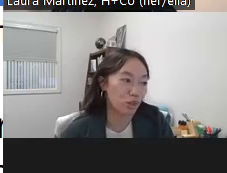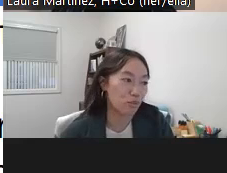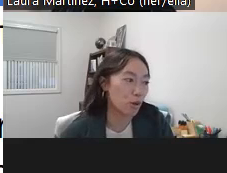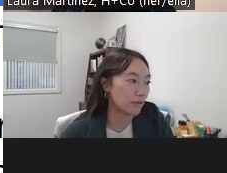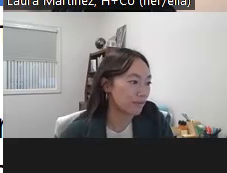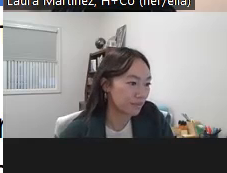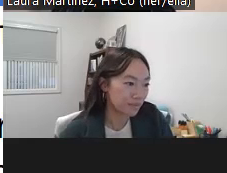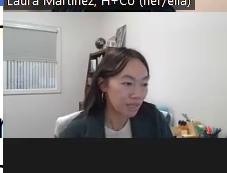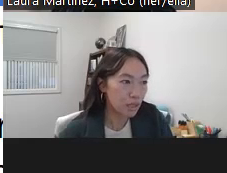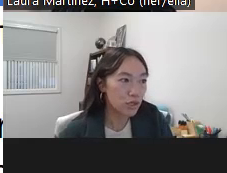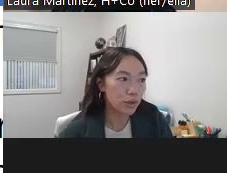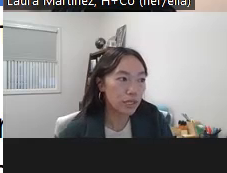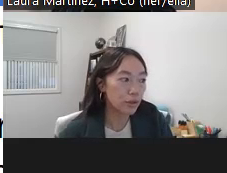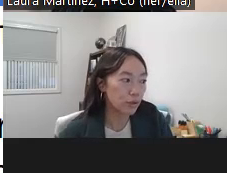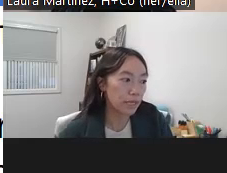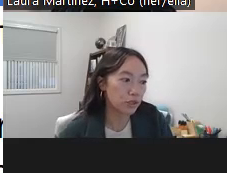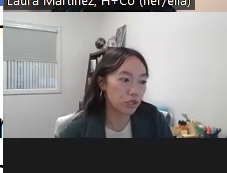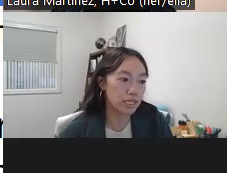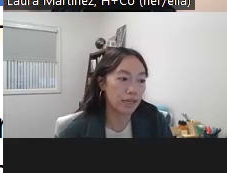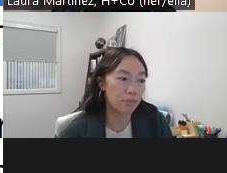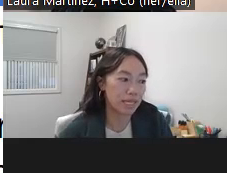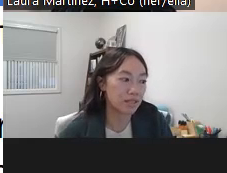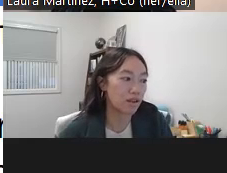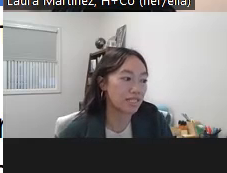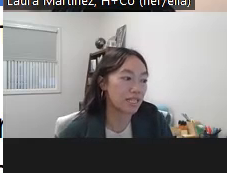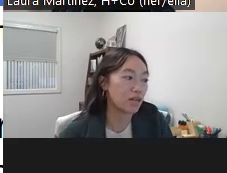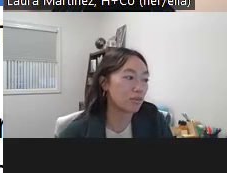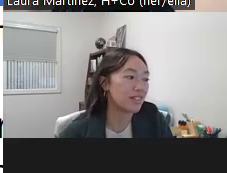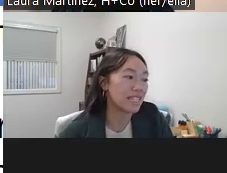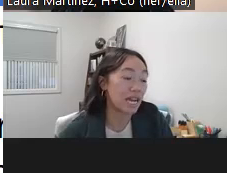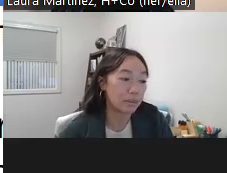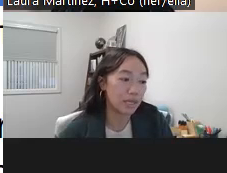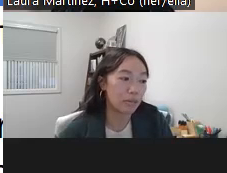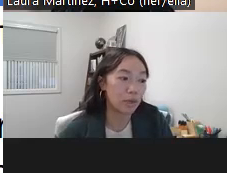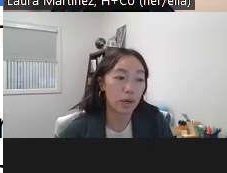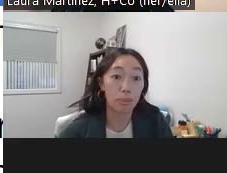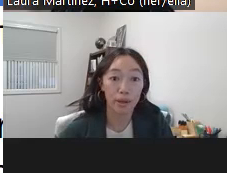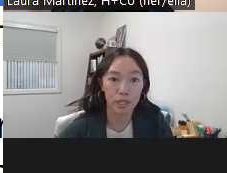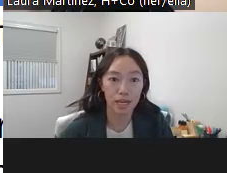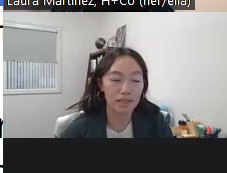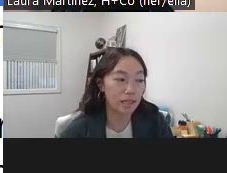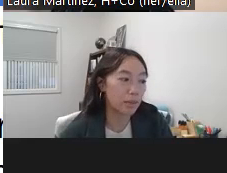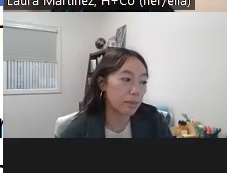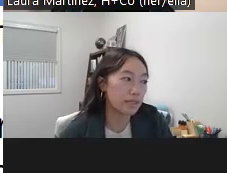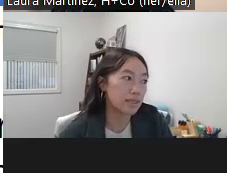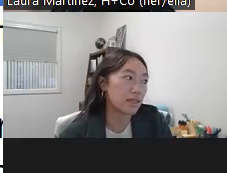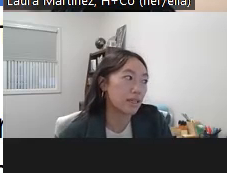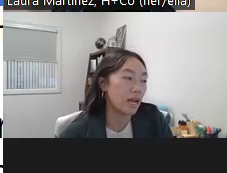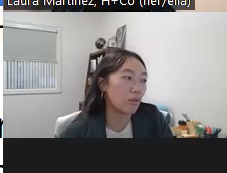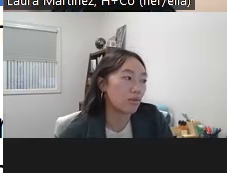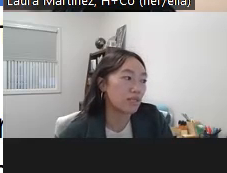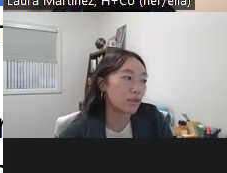new electric mower. And so these are 3 measures just kind of based on timing that we want to prioritize in the coming